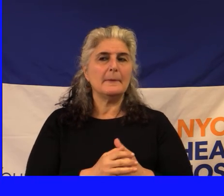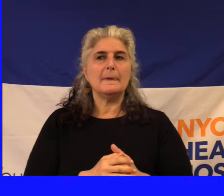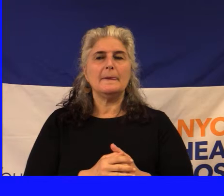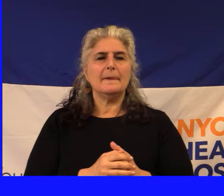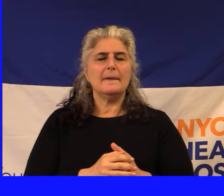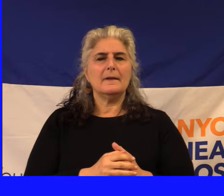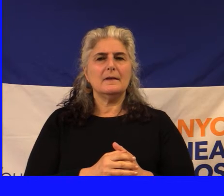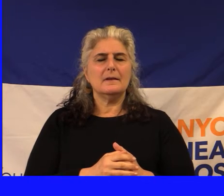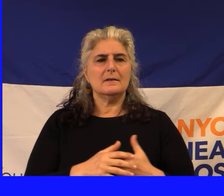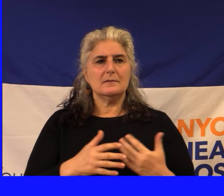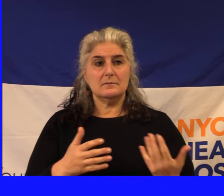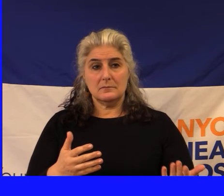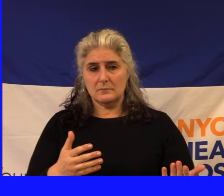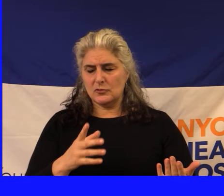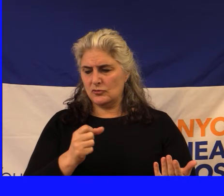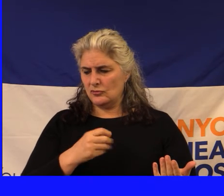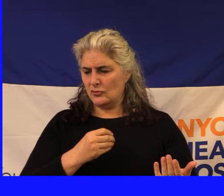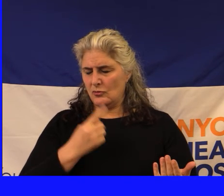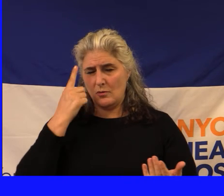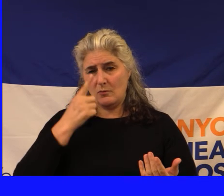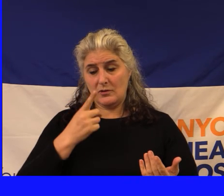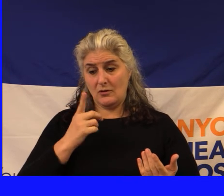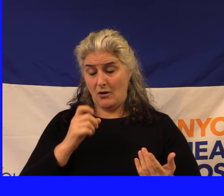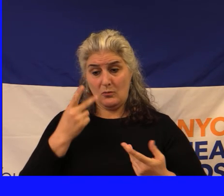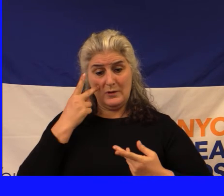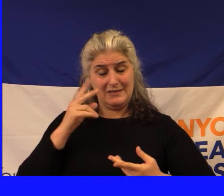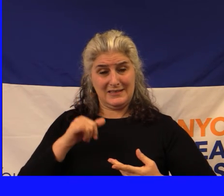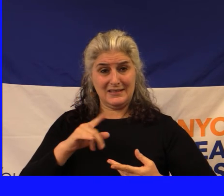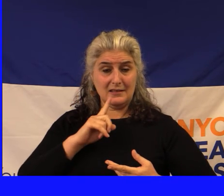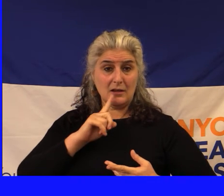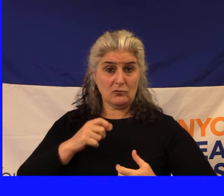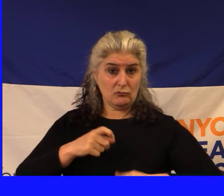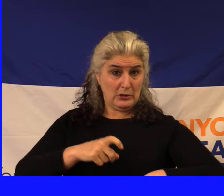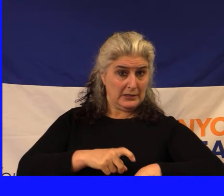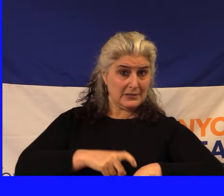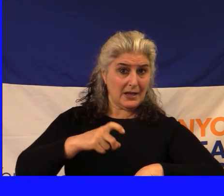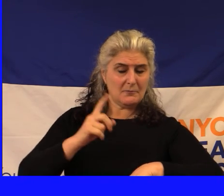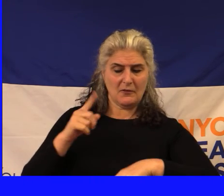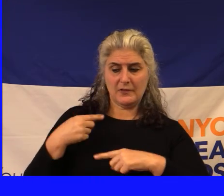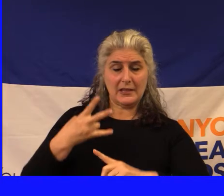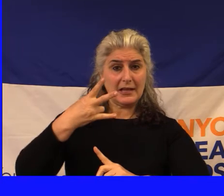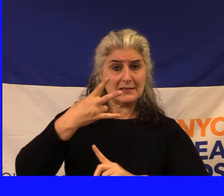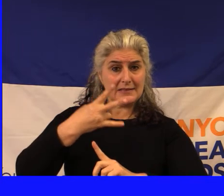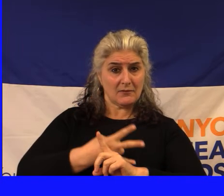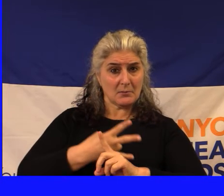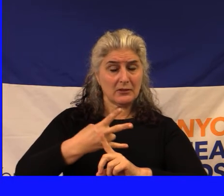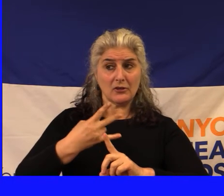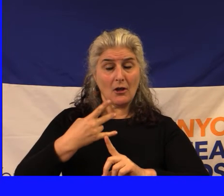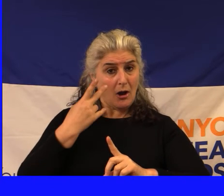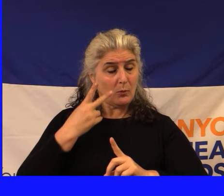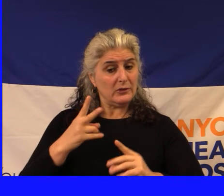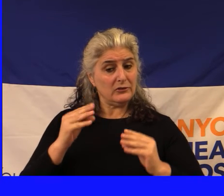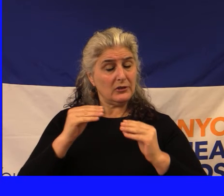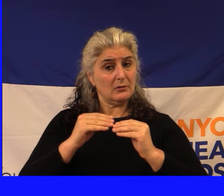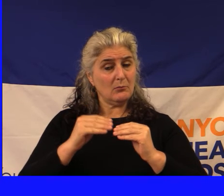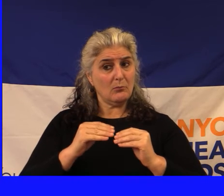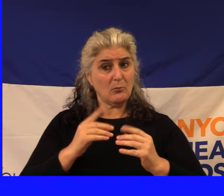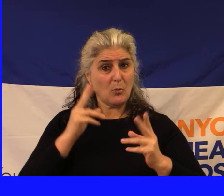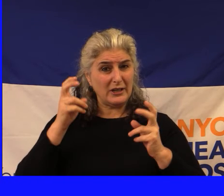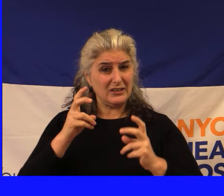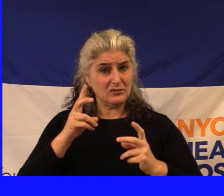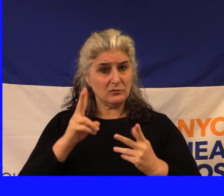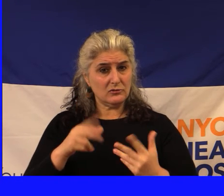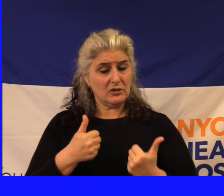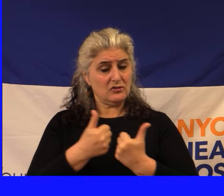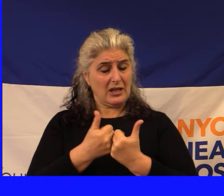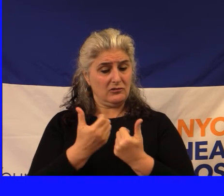Are we seeing, I mean, are we at real time at this stage of these last several months? Are we beginning to see some real issues and challenges with